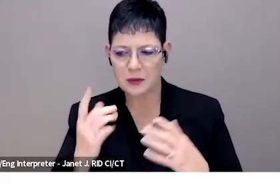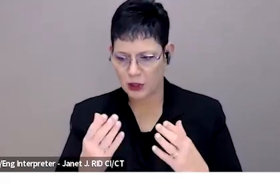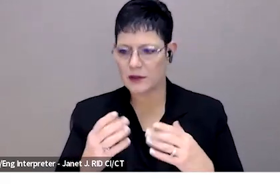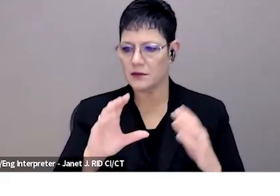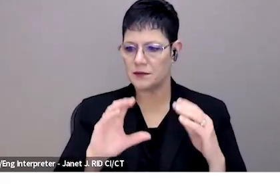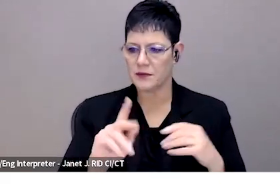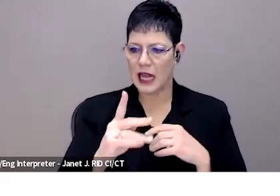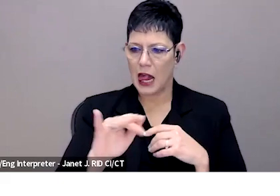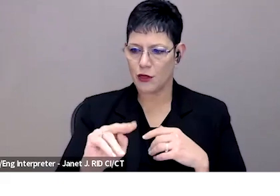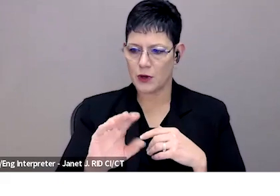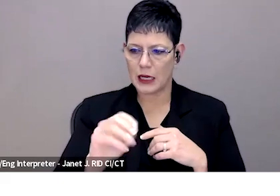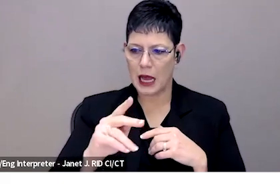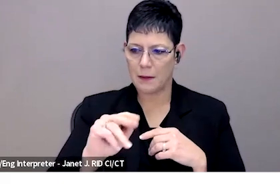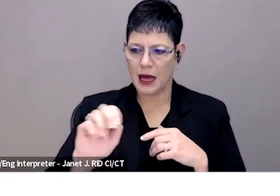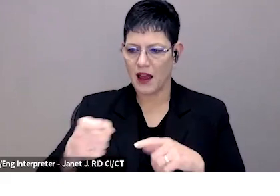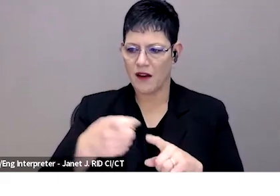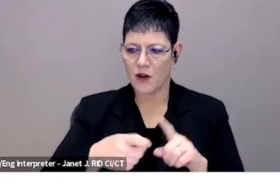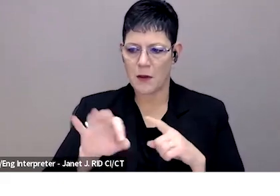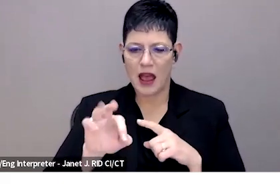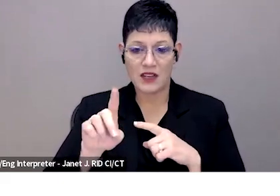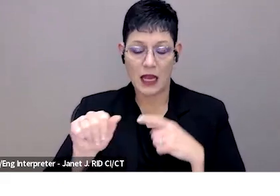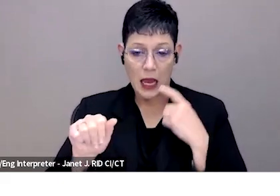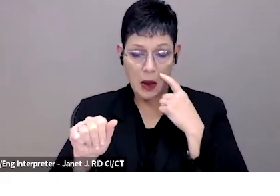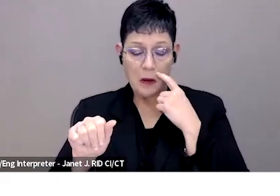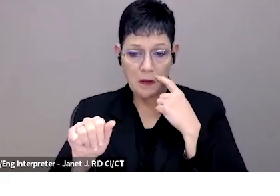Catherine Capana from Food and Drug Administration.